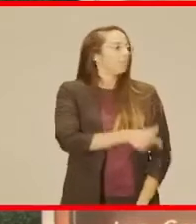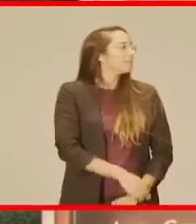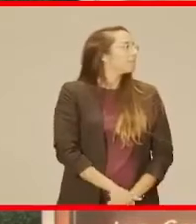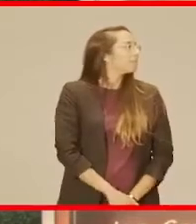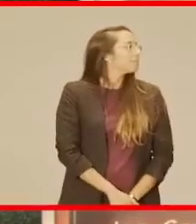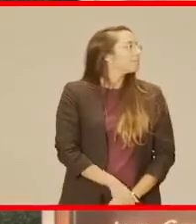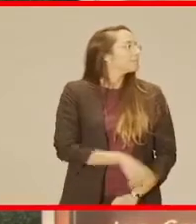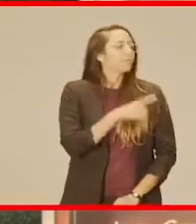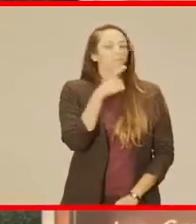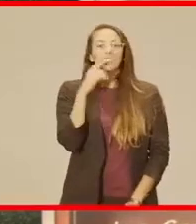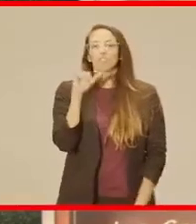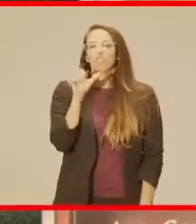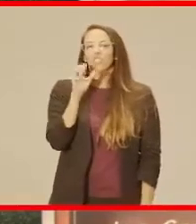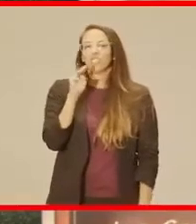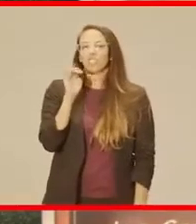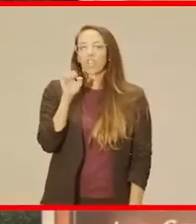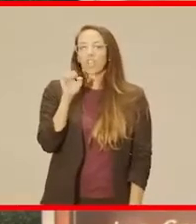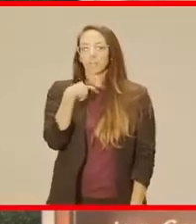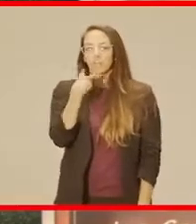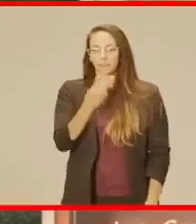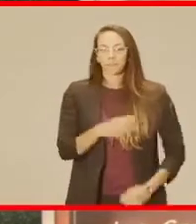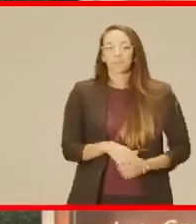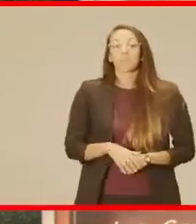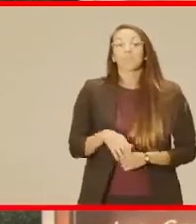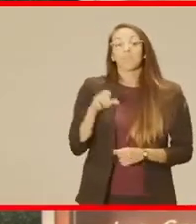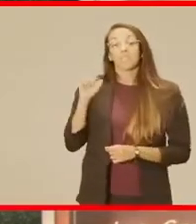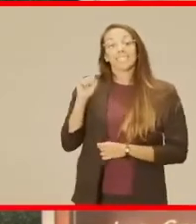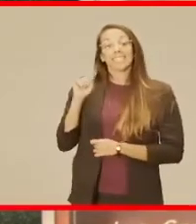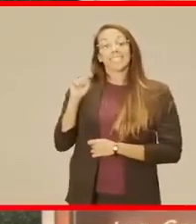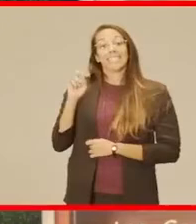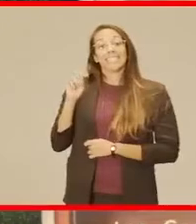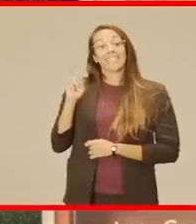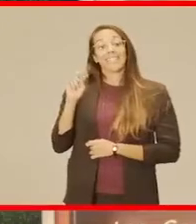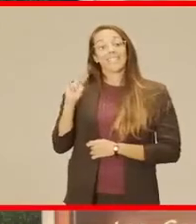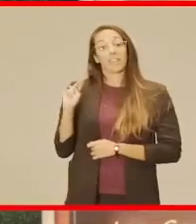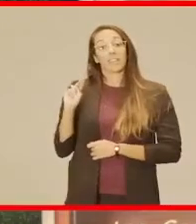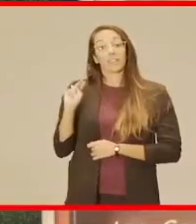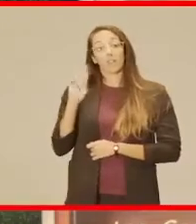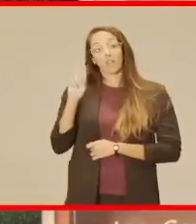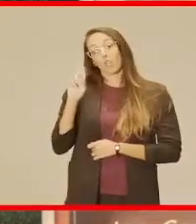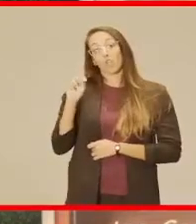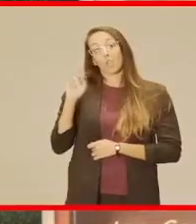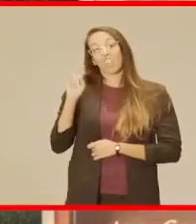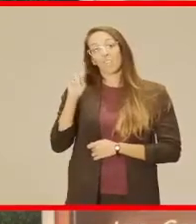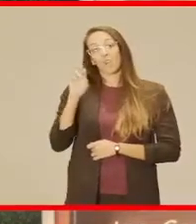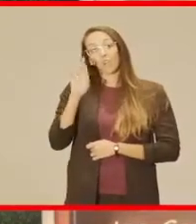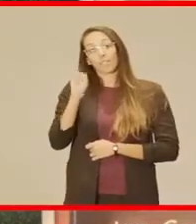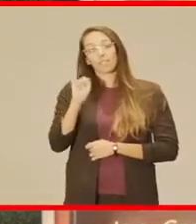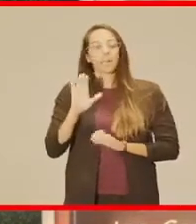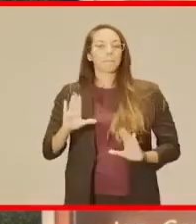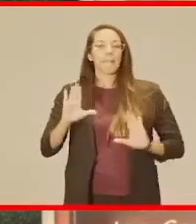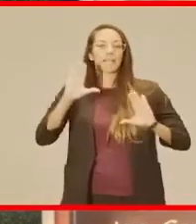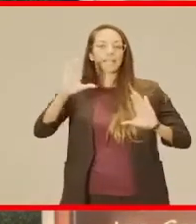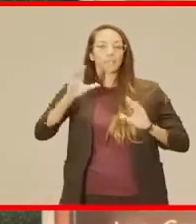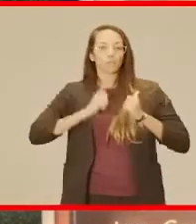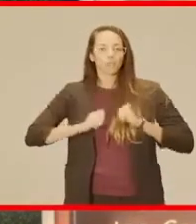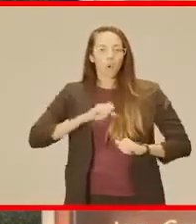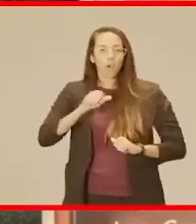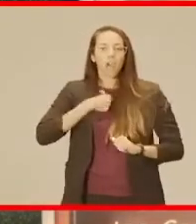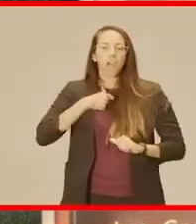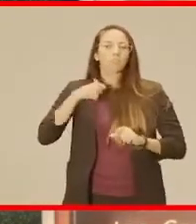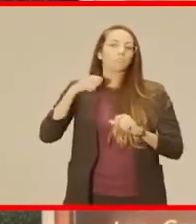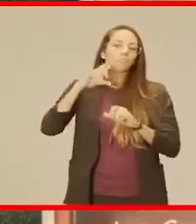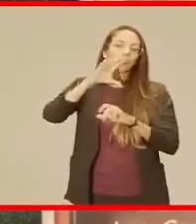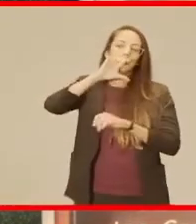No, Steven Universe is an amazing show. I'm a big fan of Steven Universe, and one thing I like